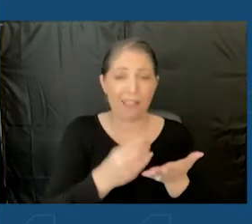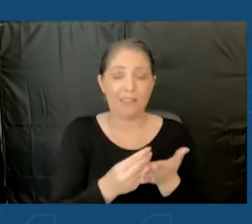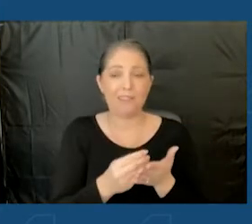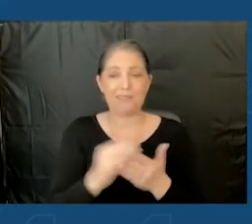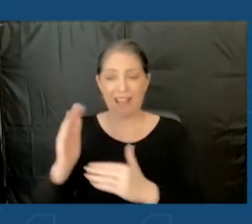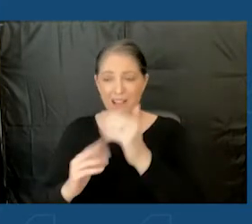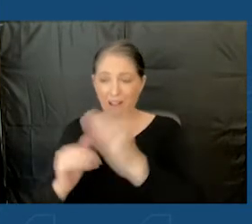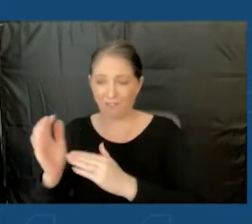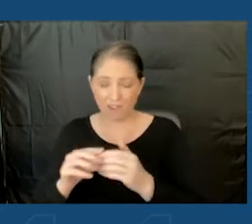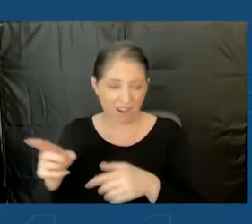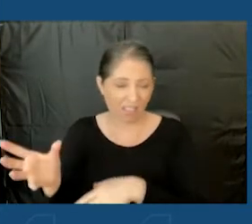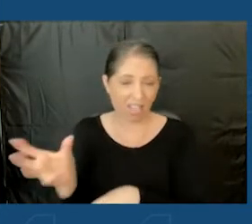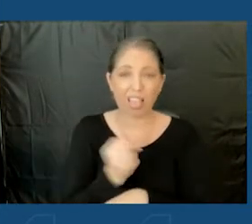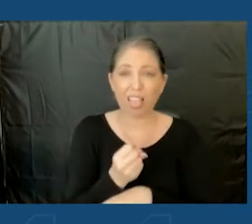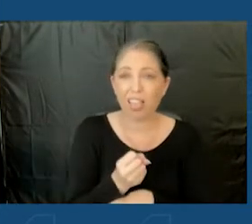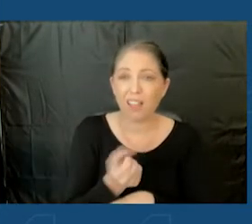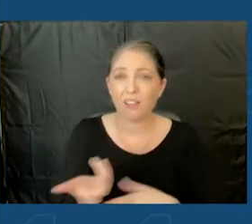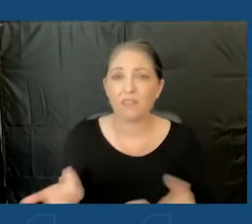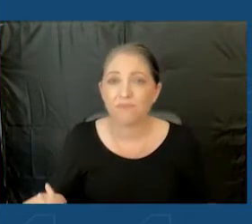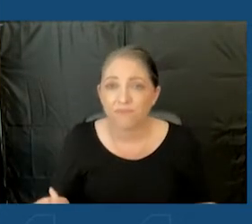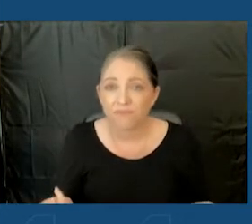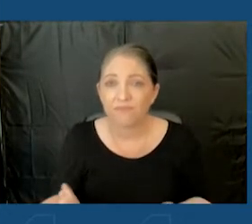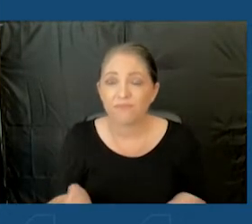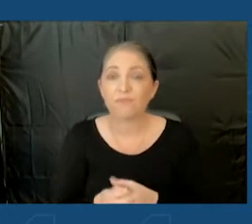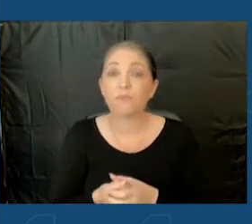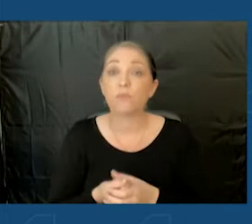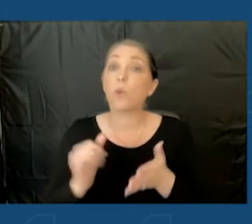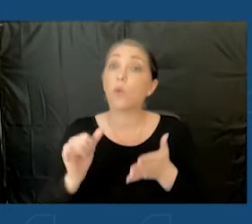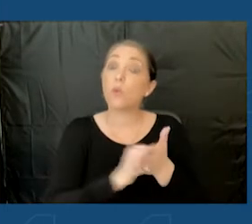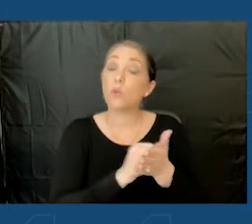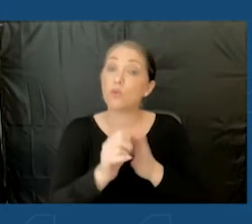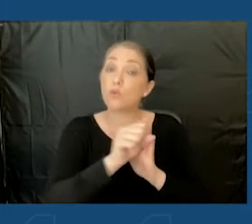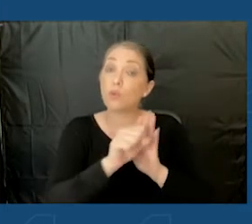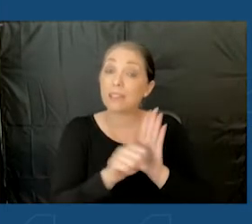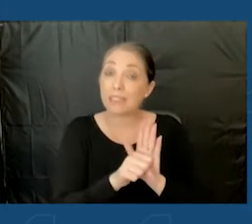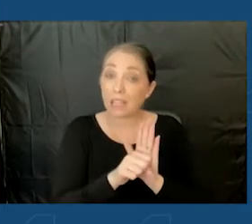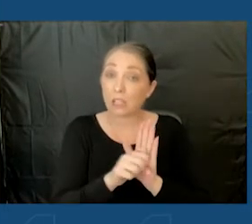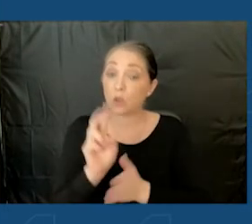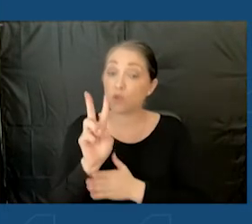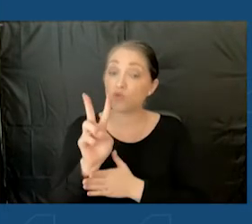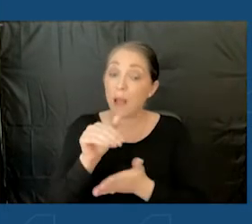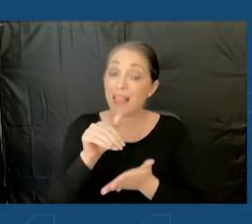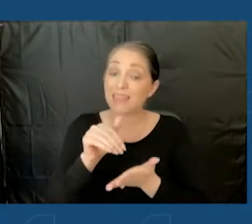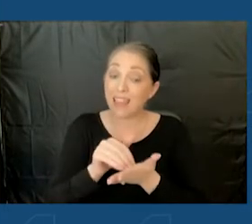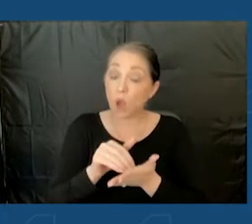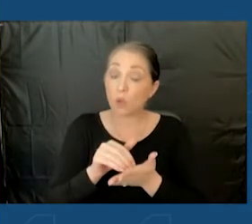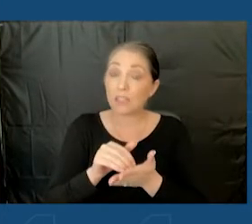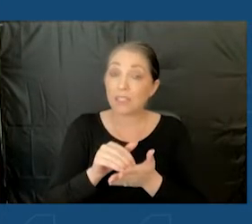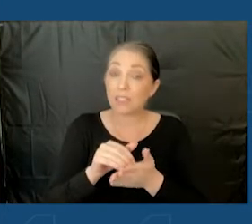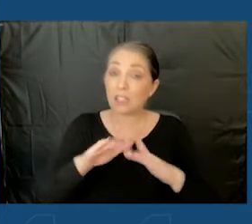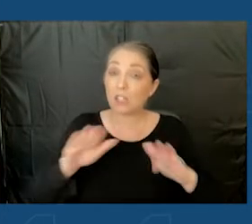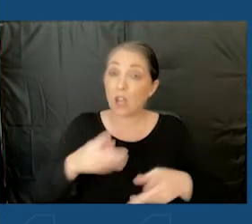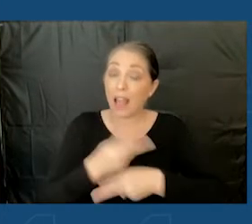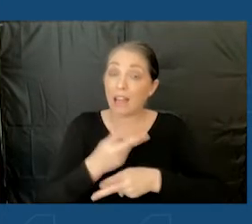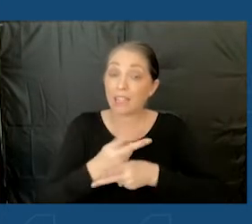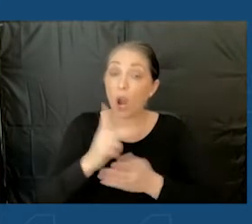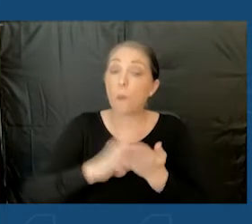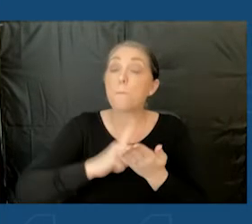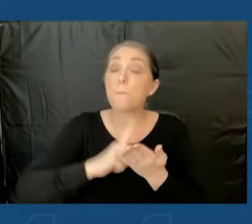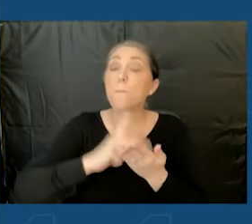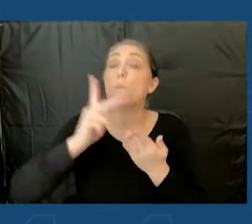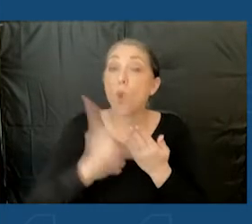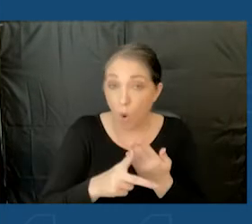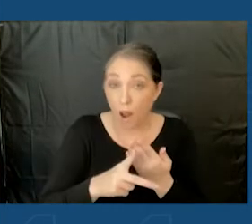But New York State lost over 2,000 child care programs. And I'm not talking about slots, I'm talking about